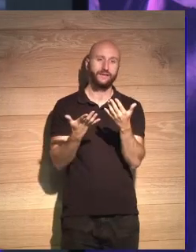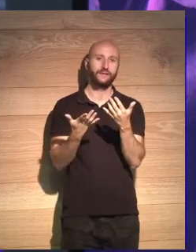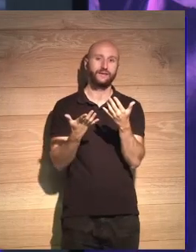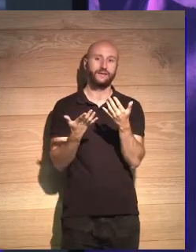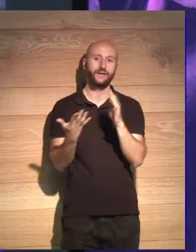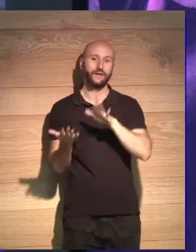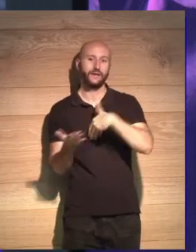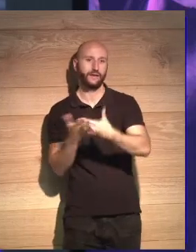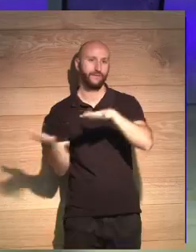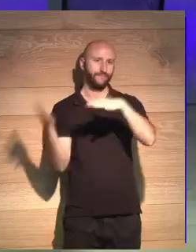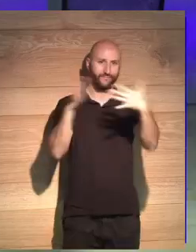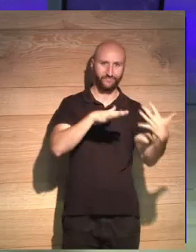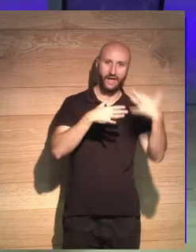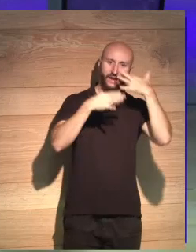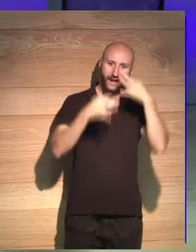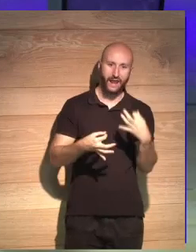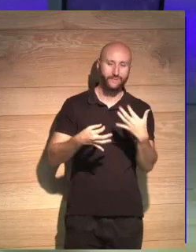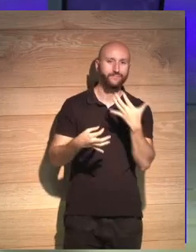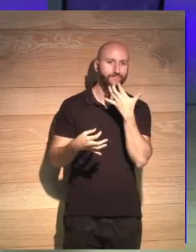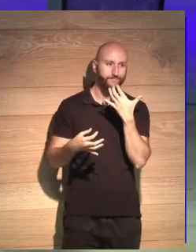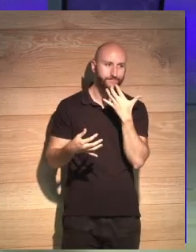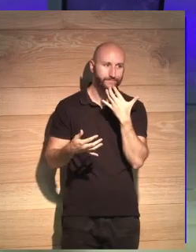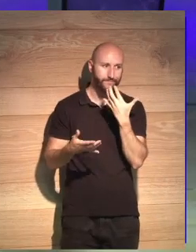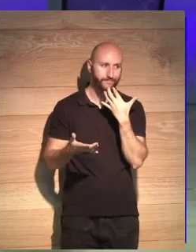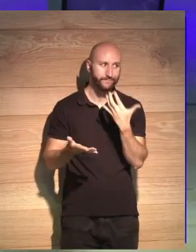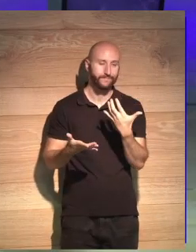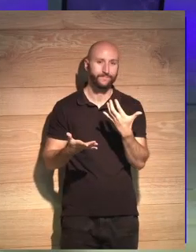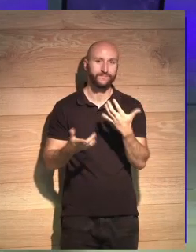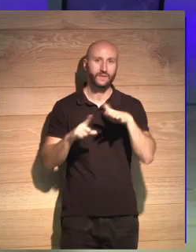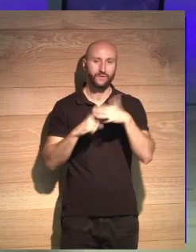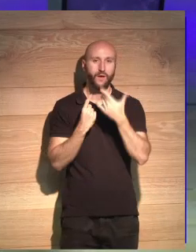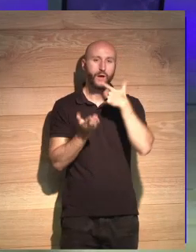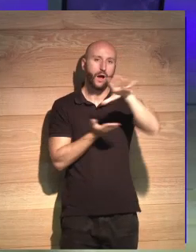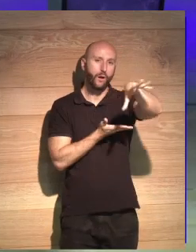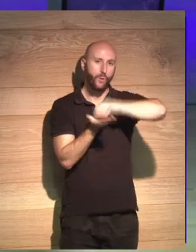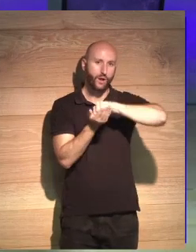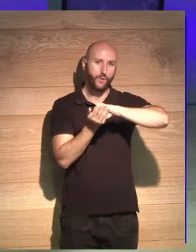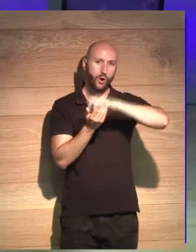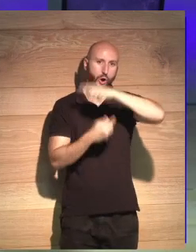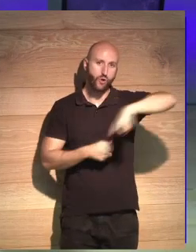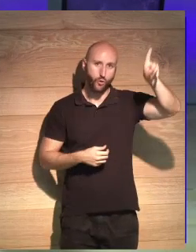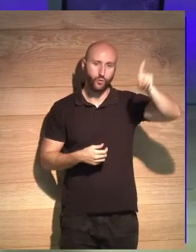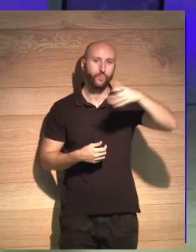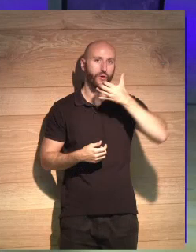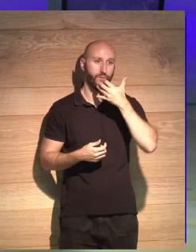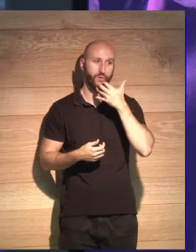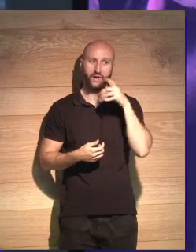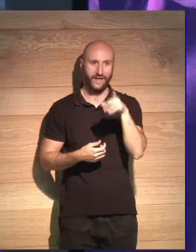reality technology for real things. For example, the phenomenon Pokemon